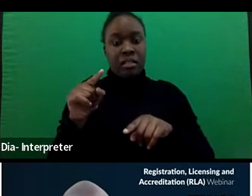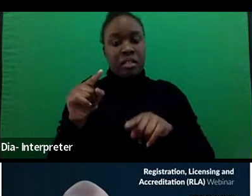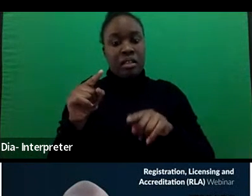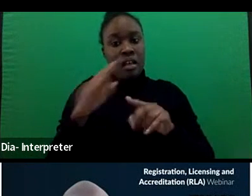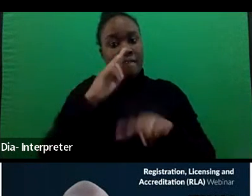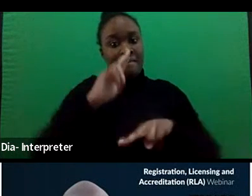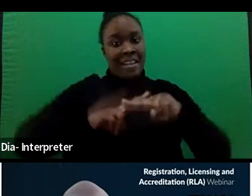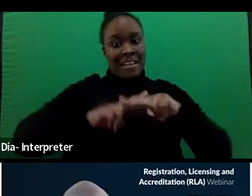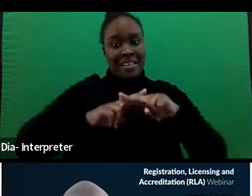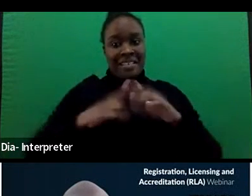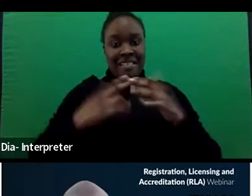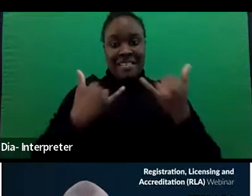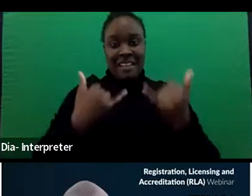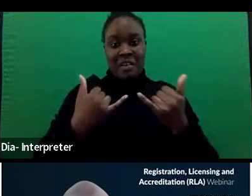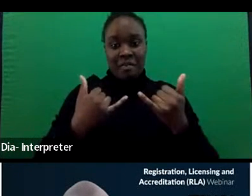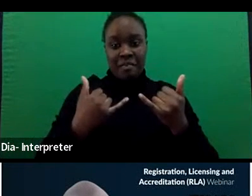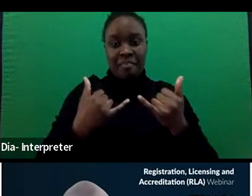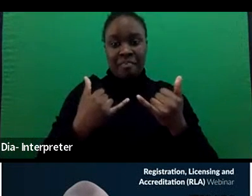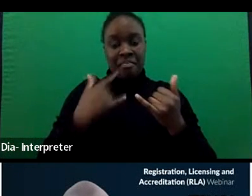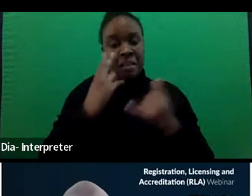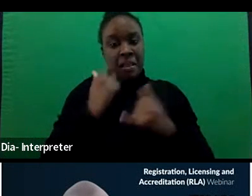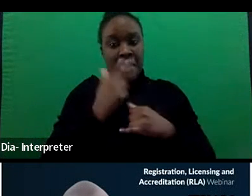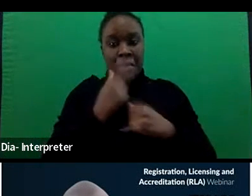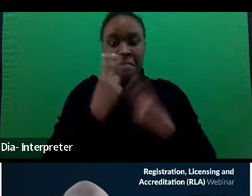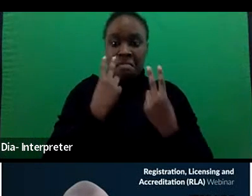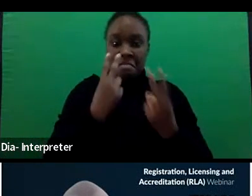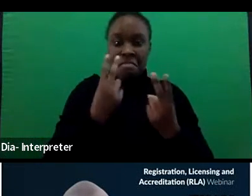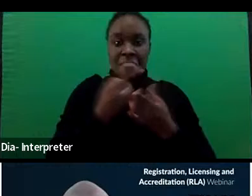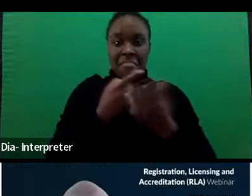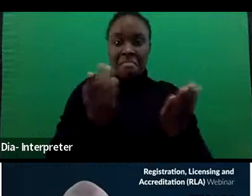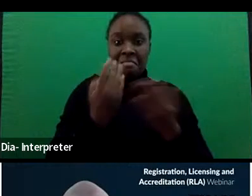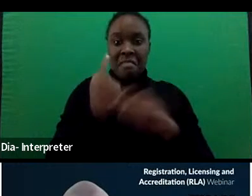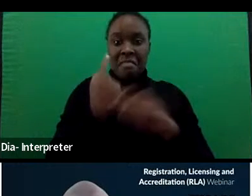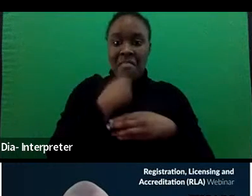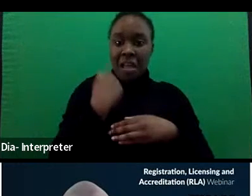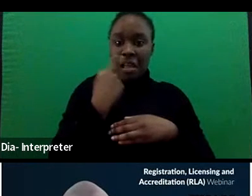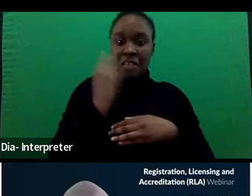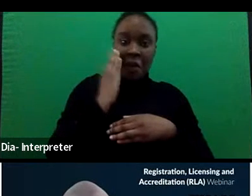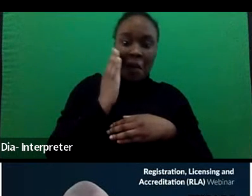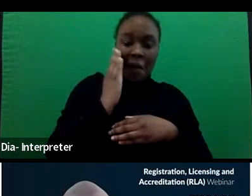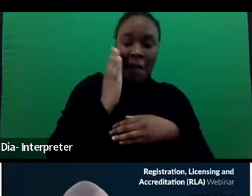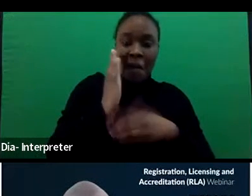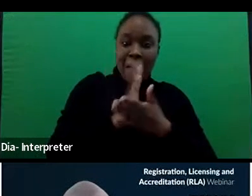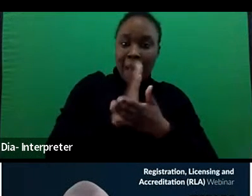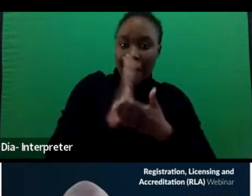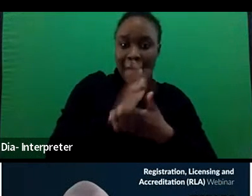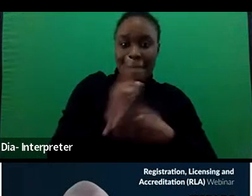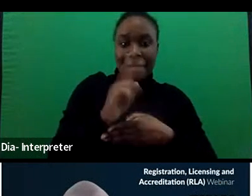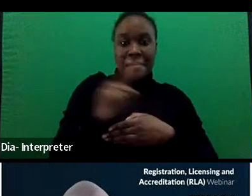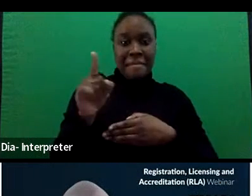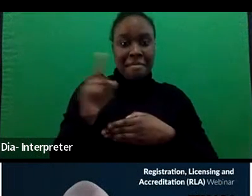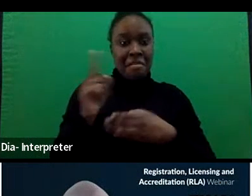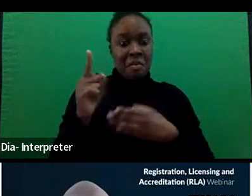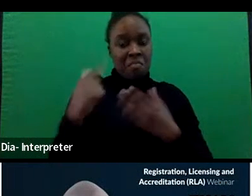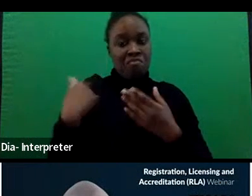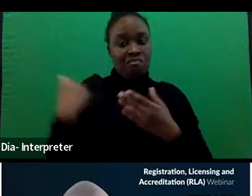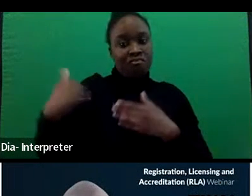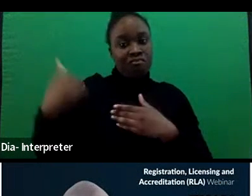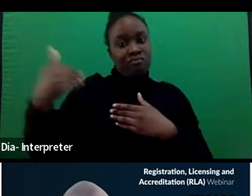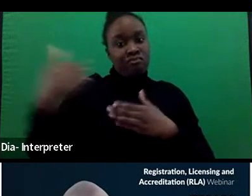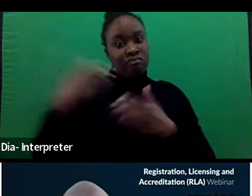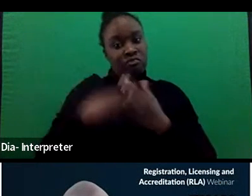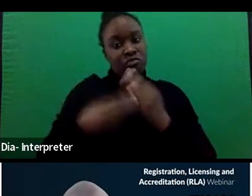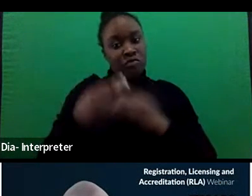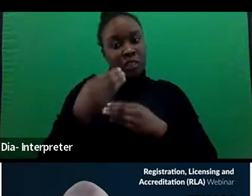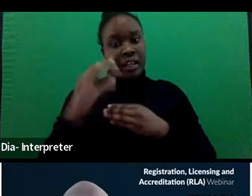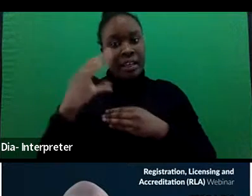part, and it's nice to see most familiar faces of our regular traders. I see that we have Kathy,